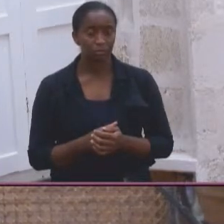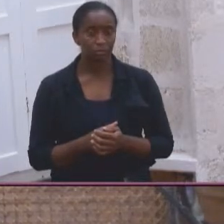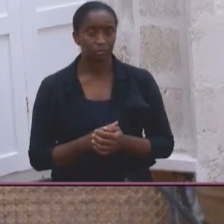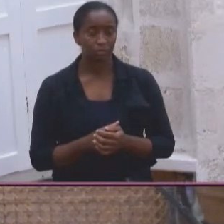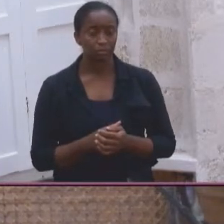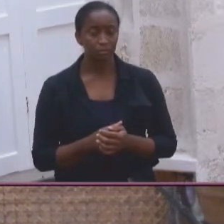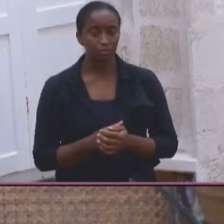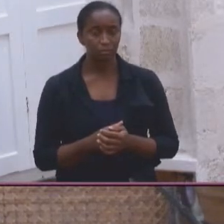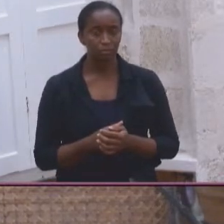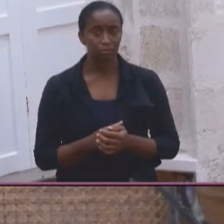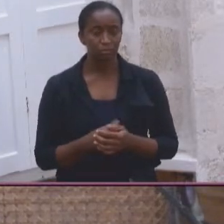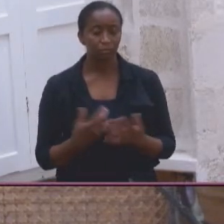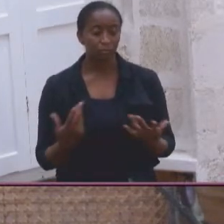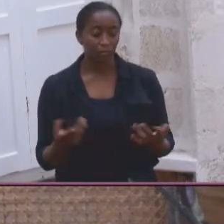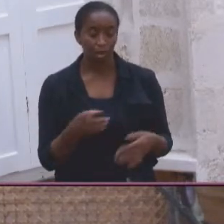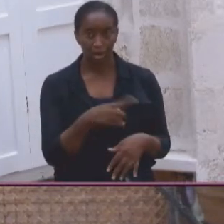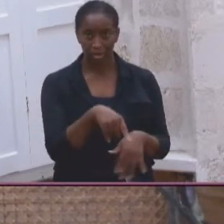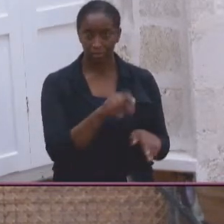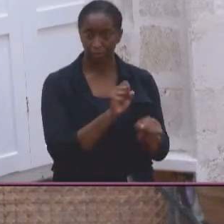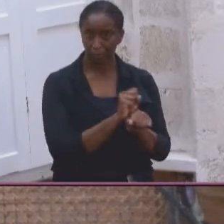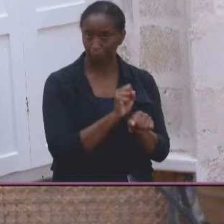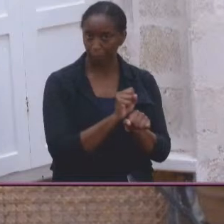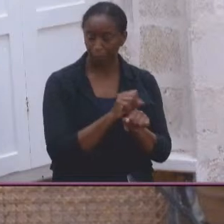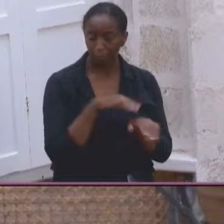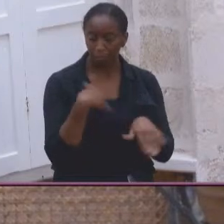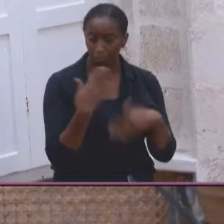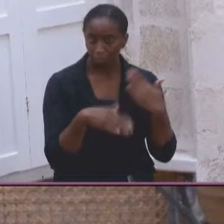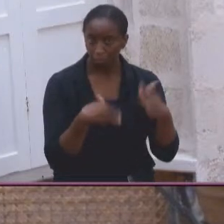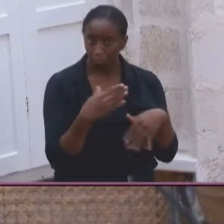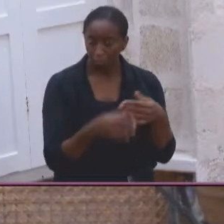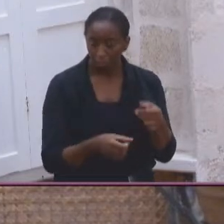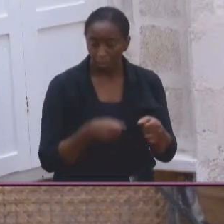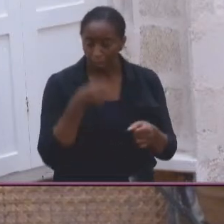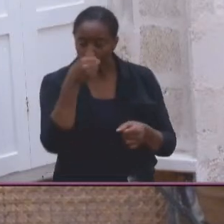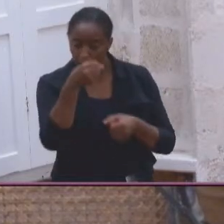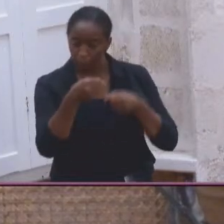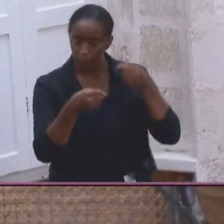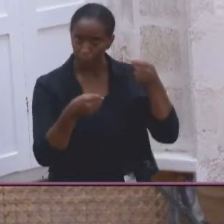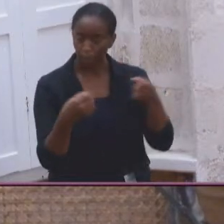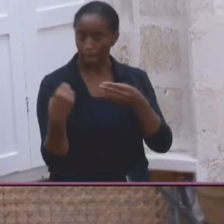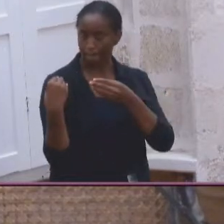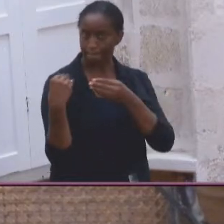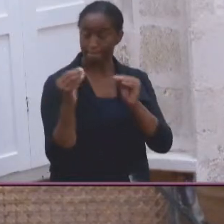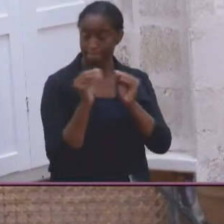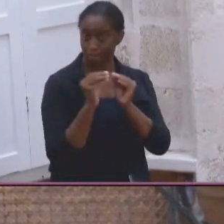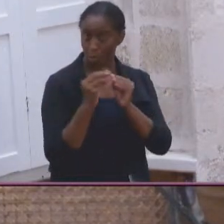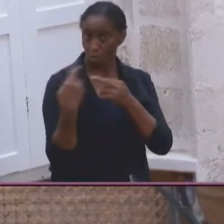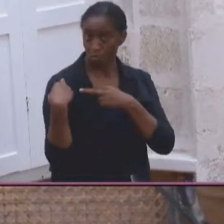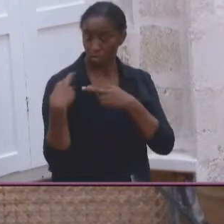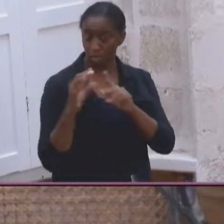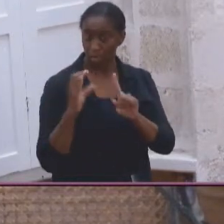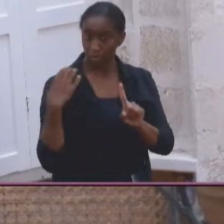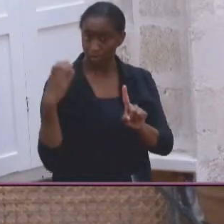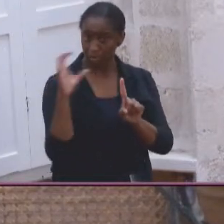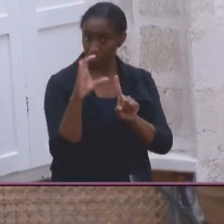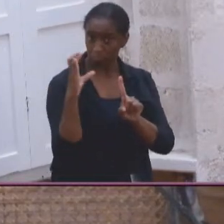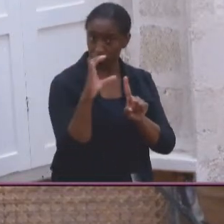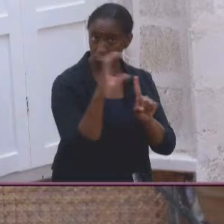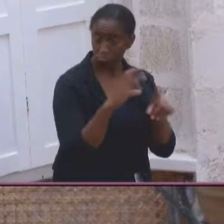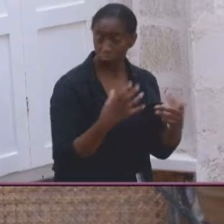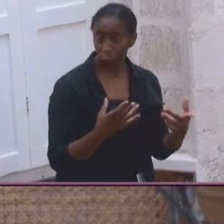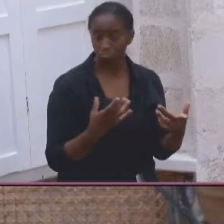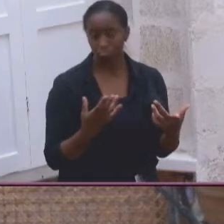environmental health officers? Have there been, the numbers been reduced that they can no longer service the districts